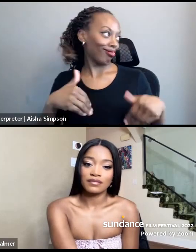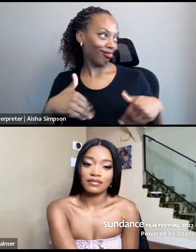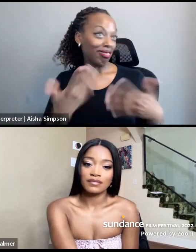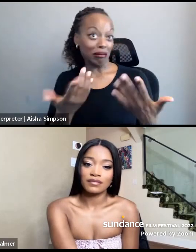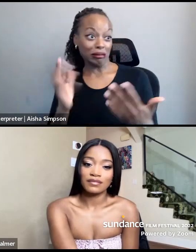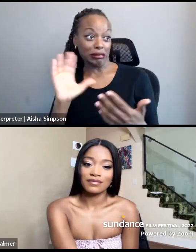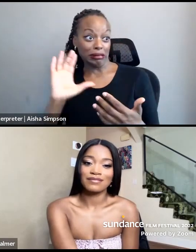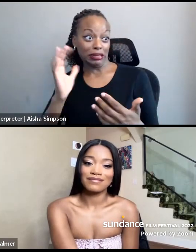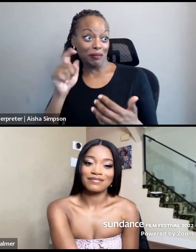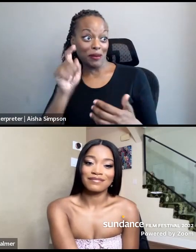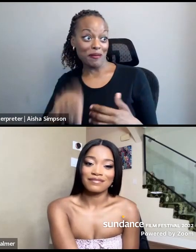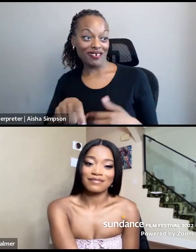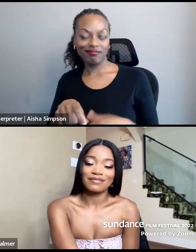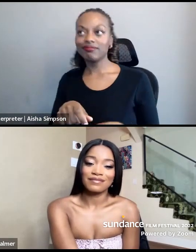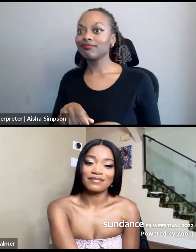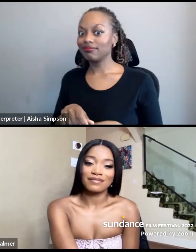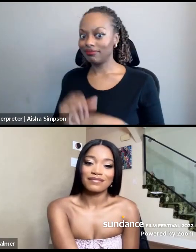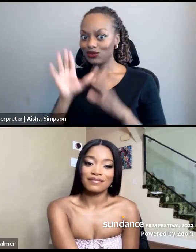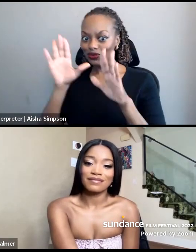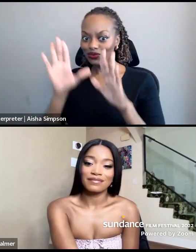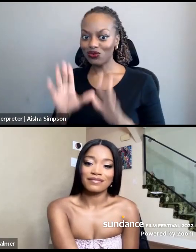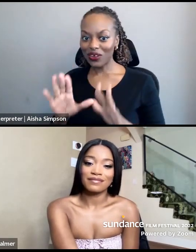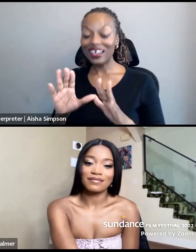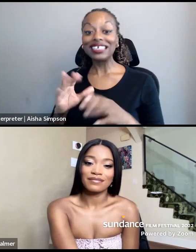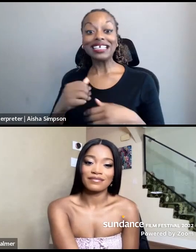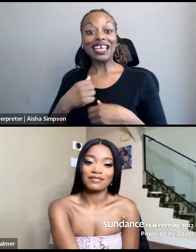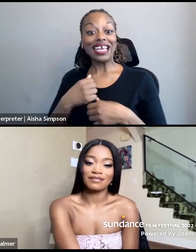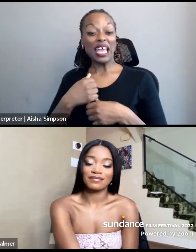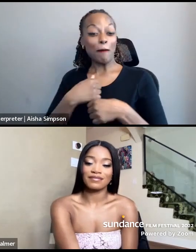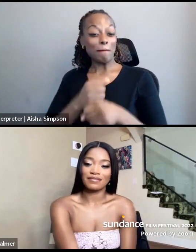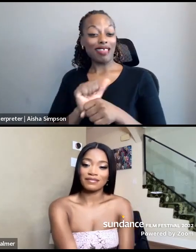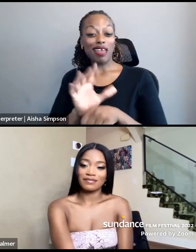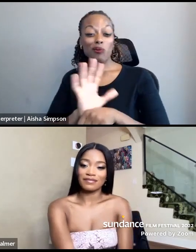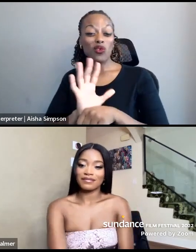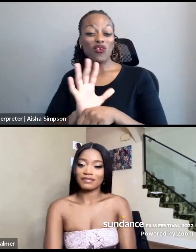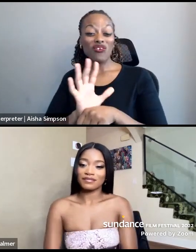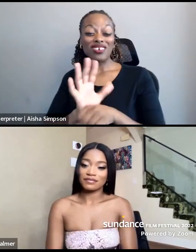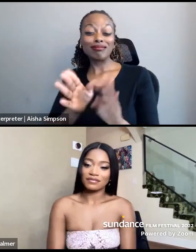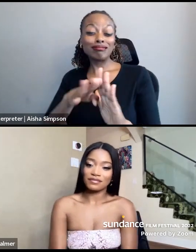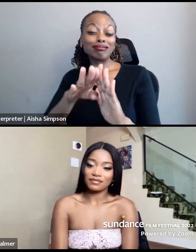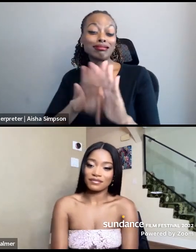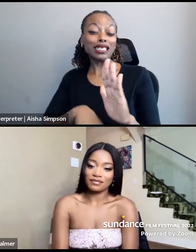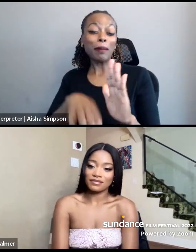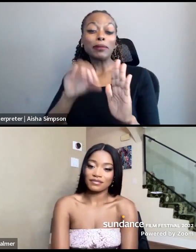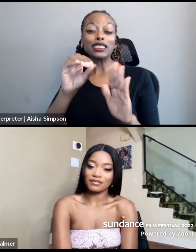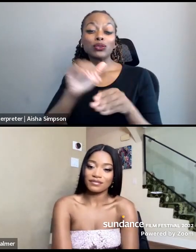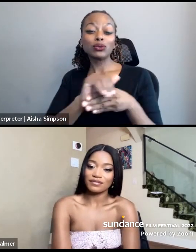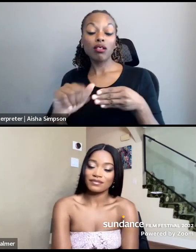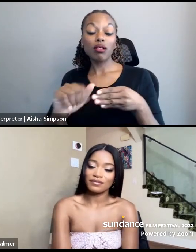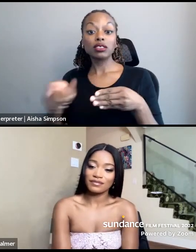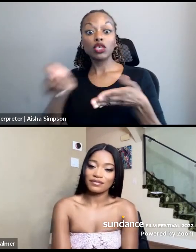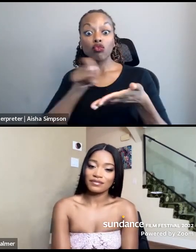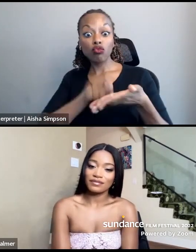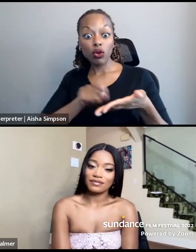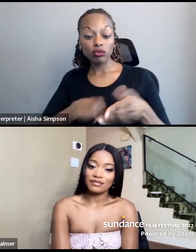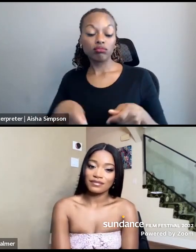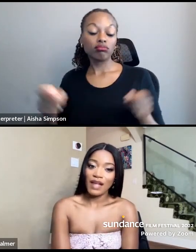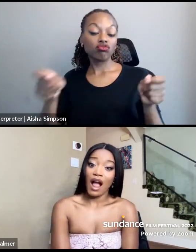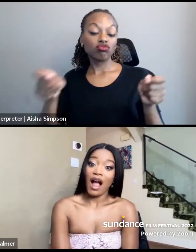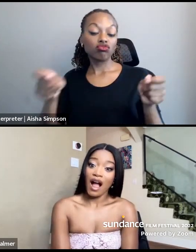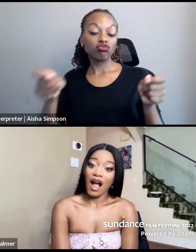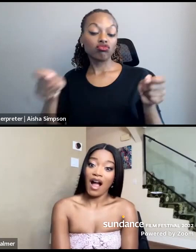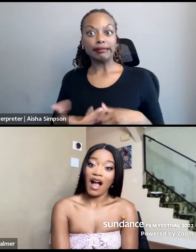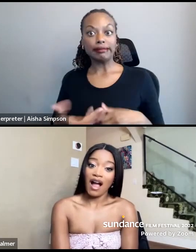really great. It's like he made it for $0, and he wrote it and directed it and starred in it and edited it